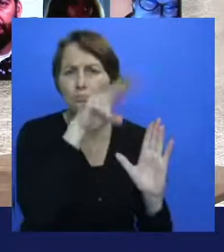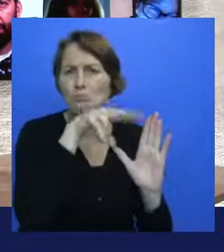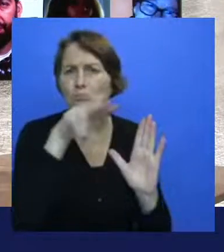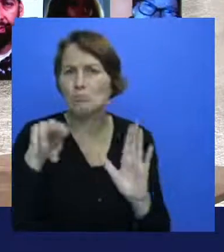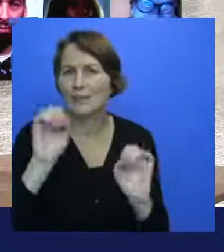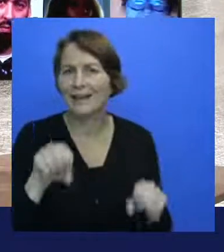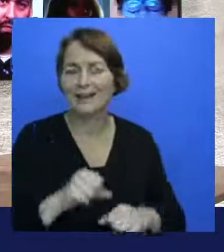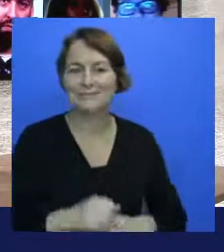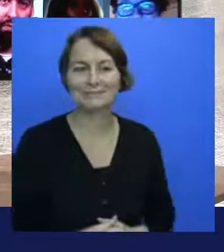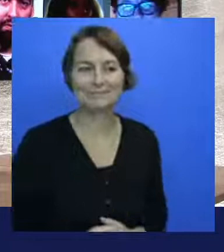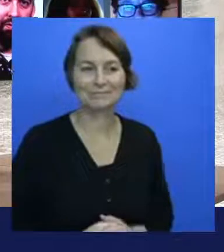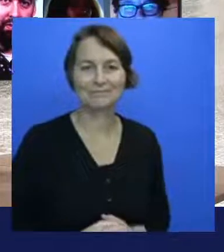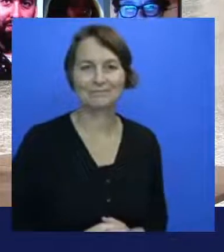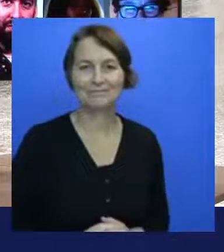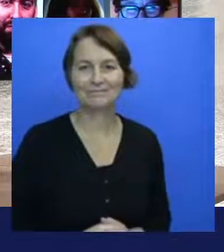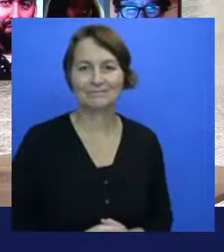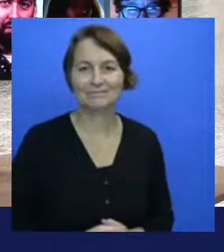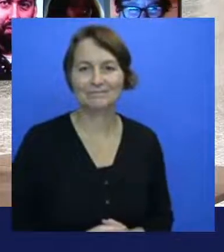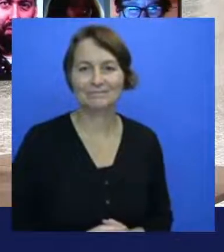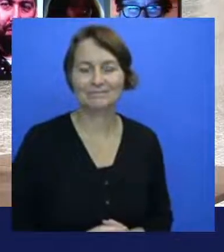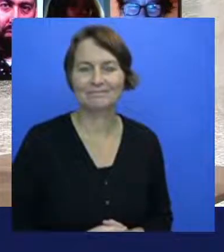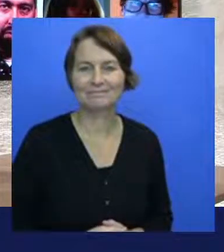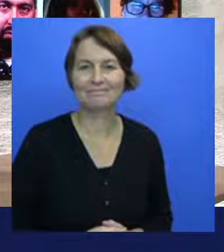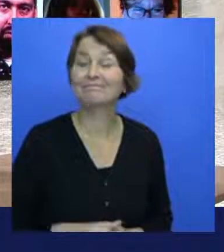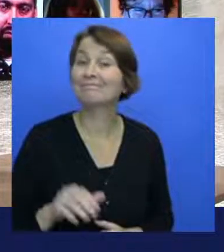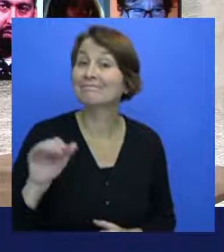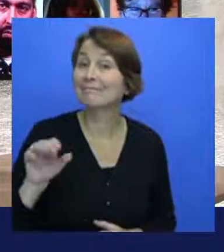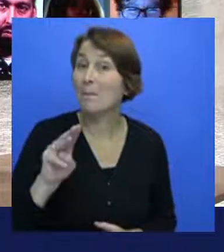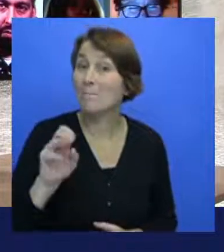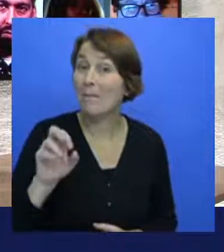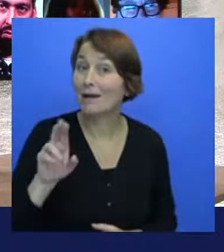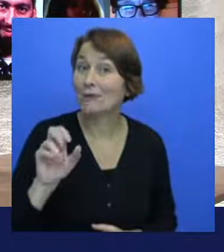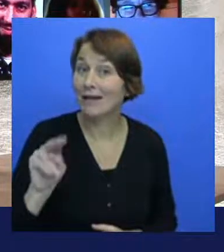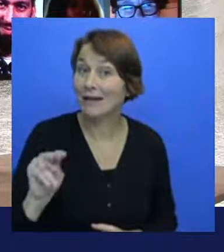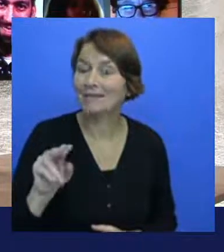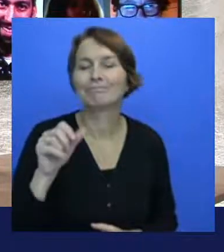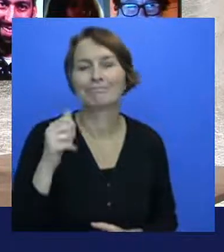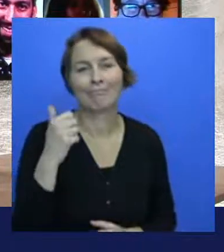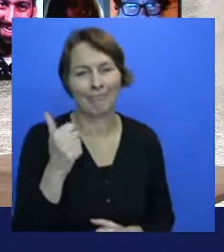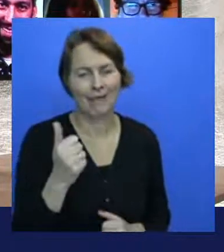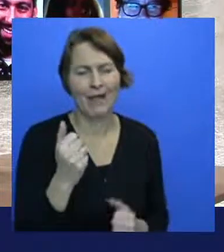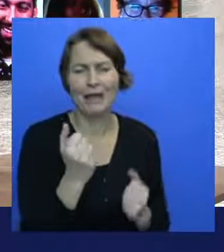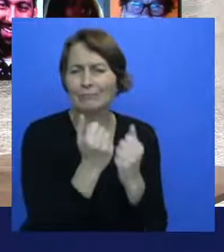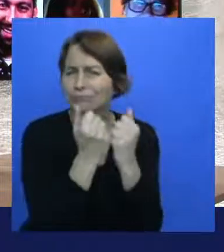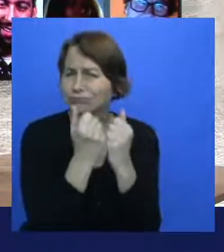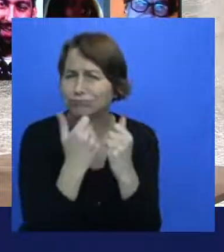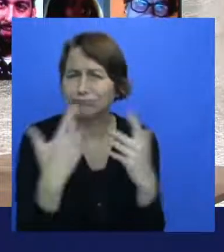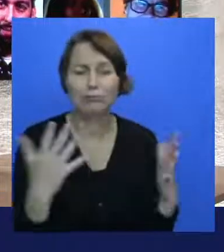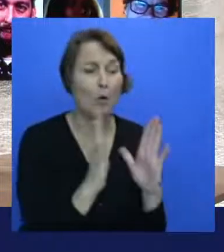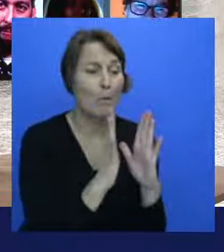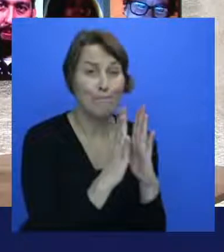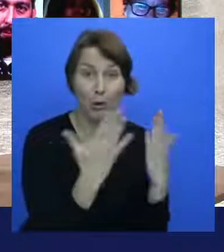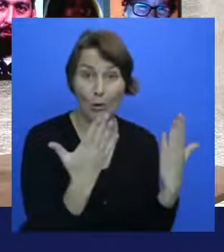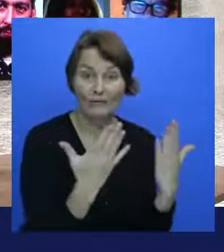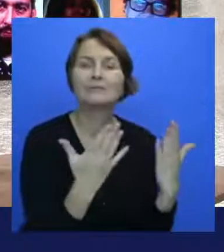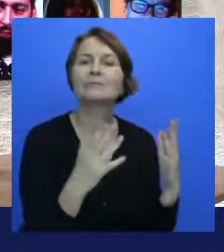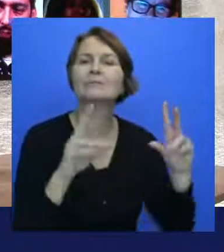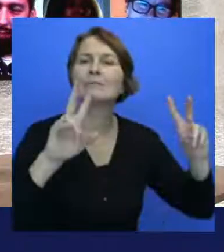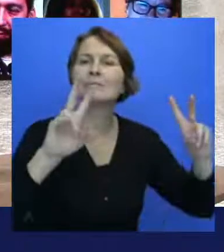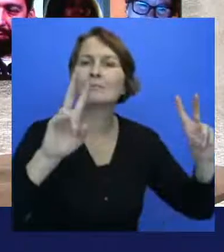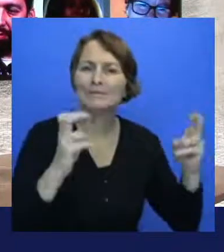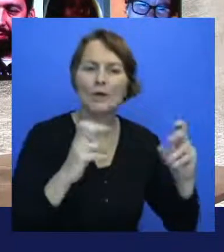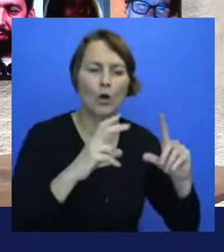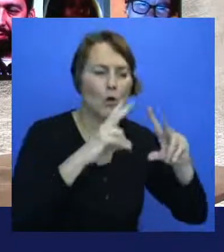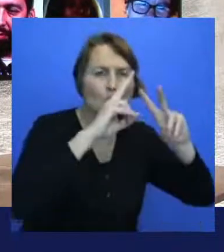I think a little bit different background. So I have lots of books on statistics and research methodology, and there's a lot out